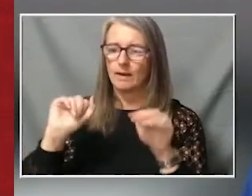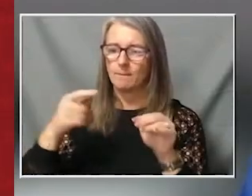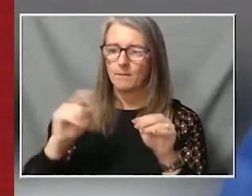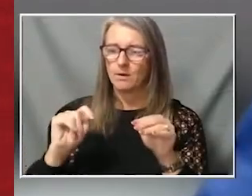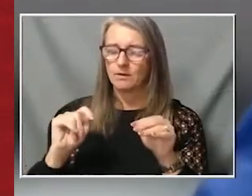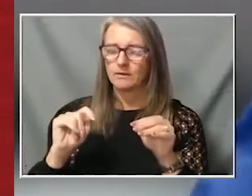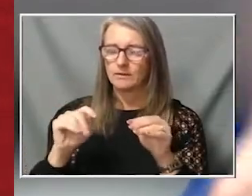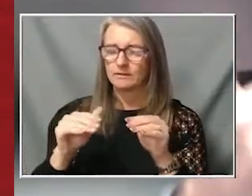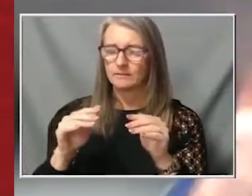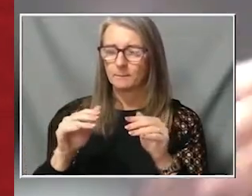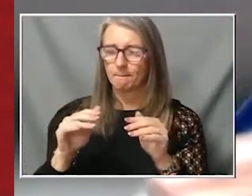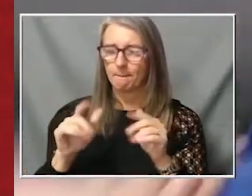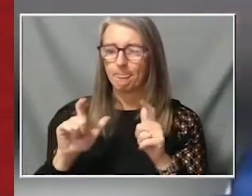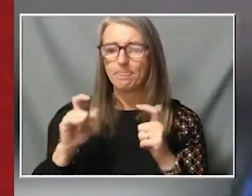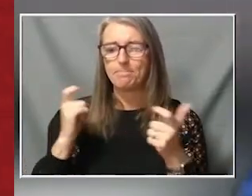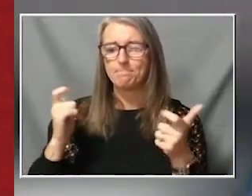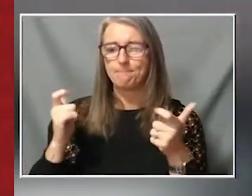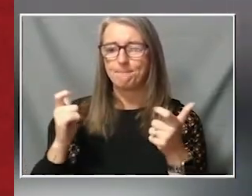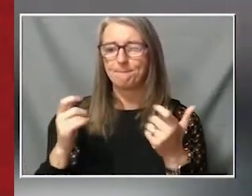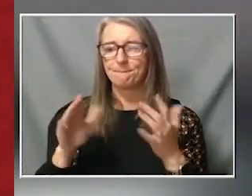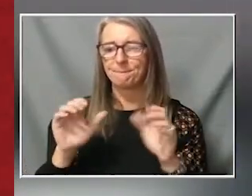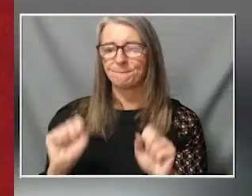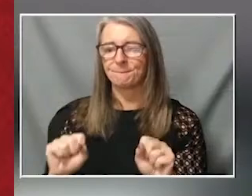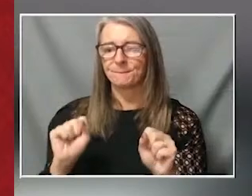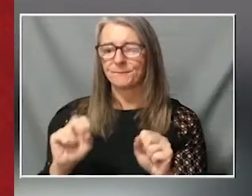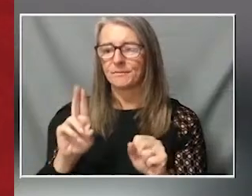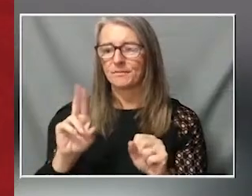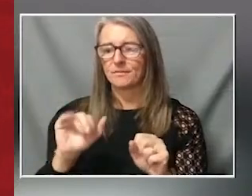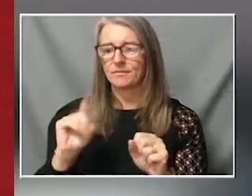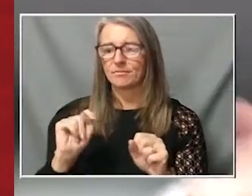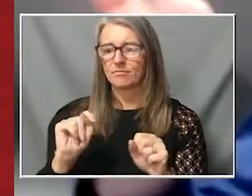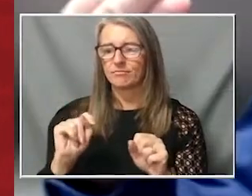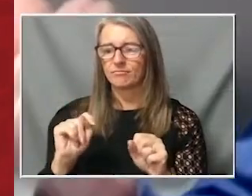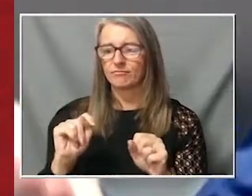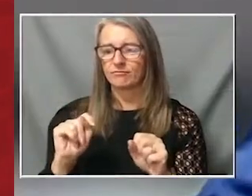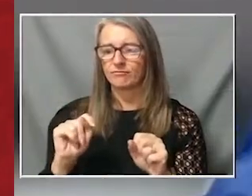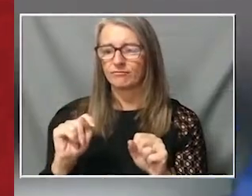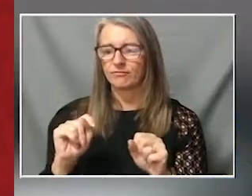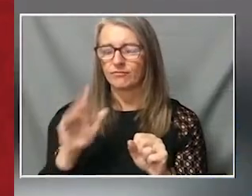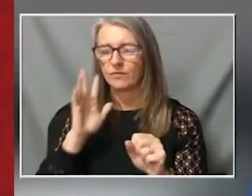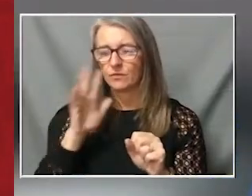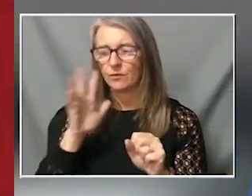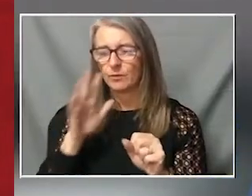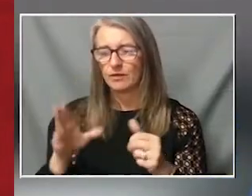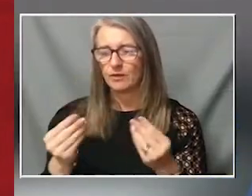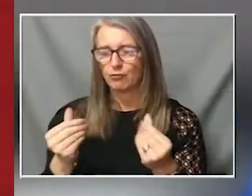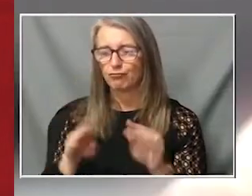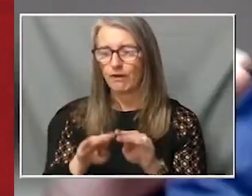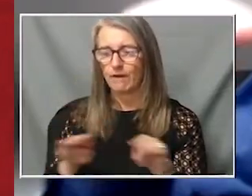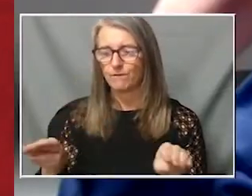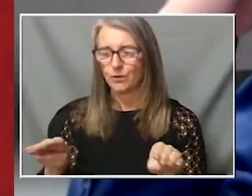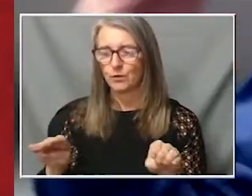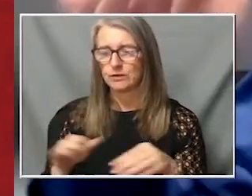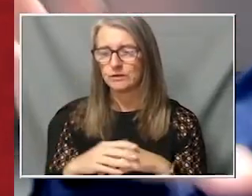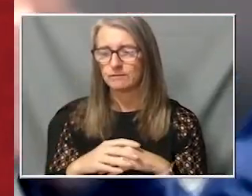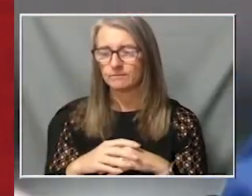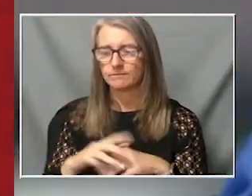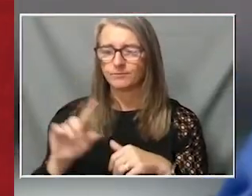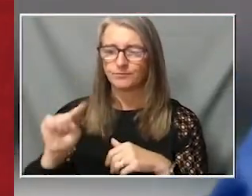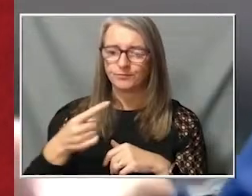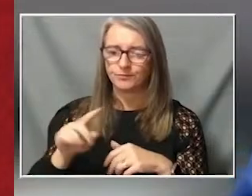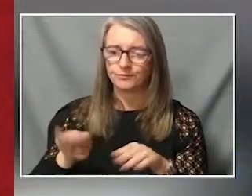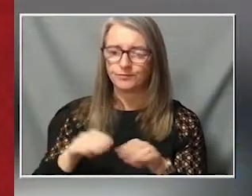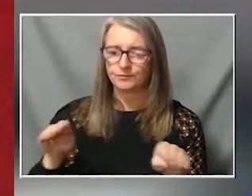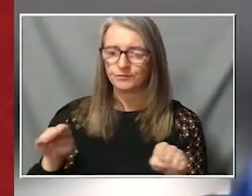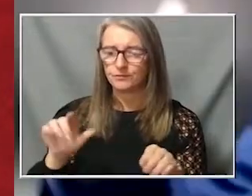yes, the greatest probability of a unit in an apartment building being elevated will be those ground contact units, whether they're first floor